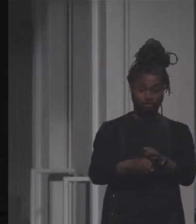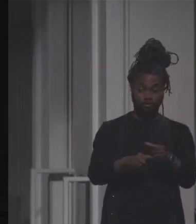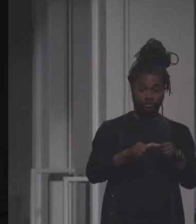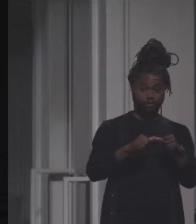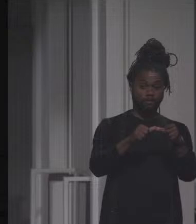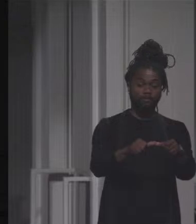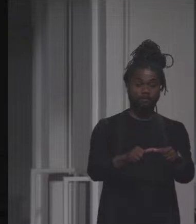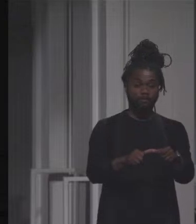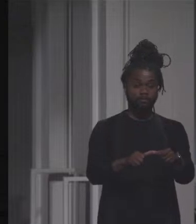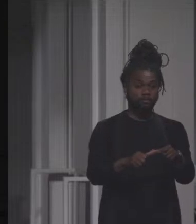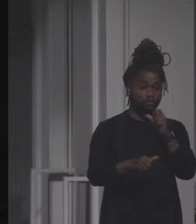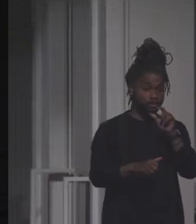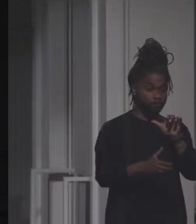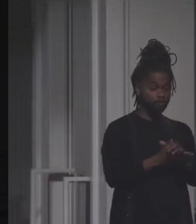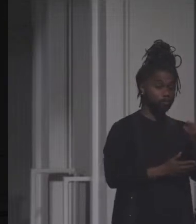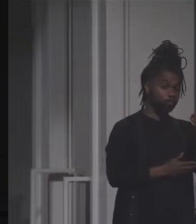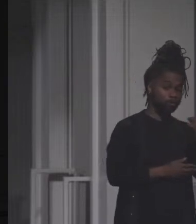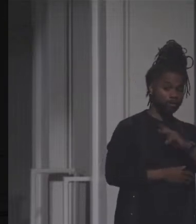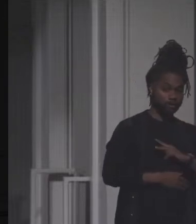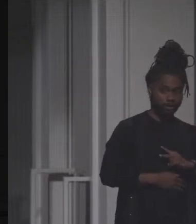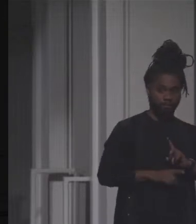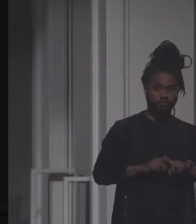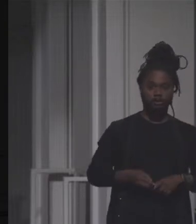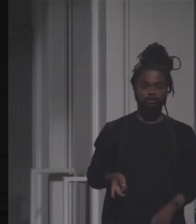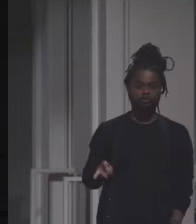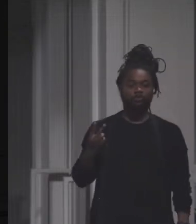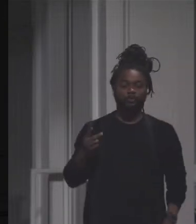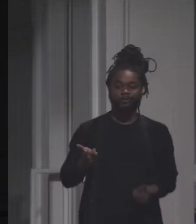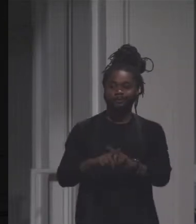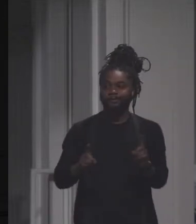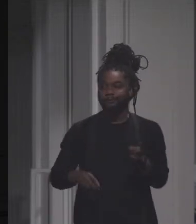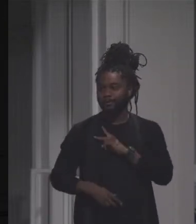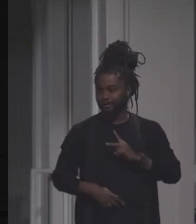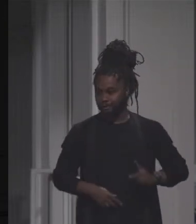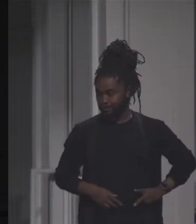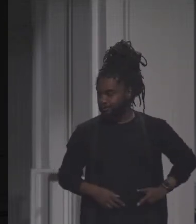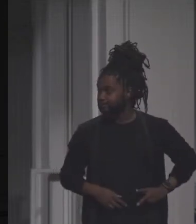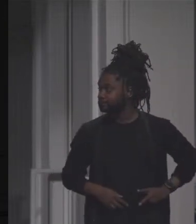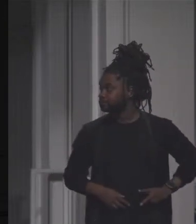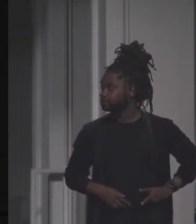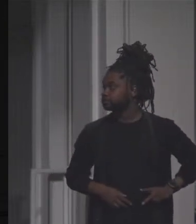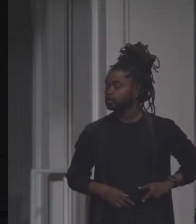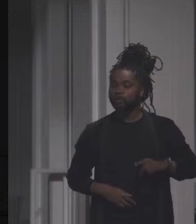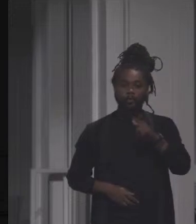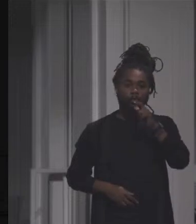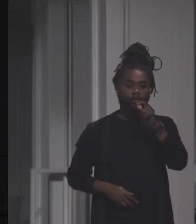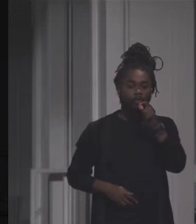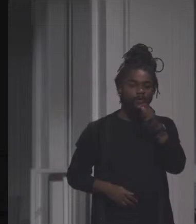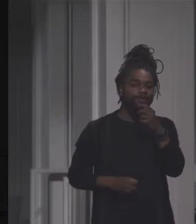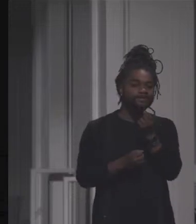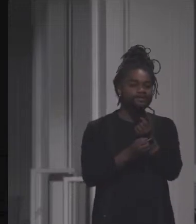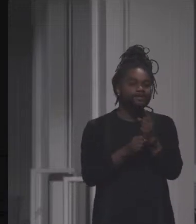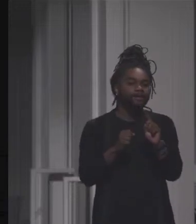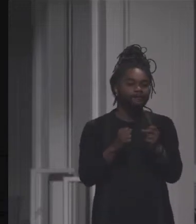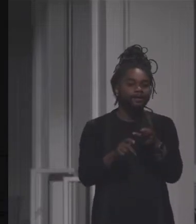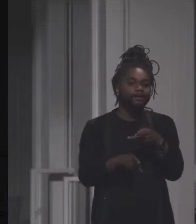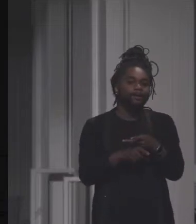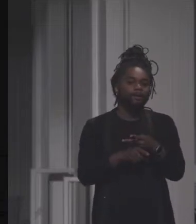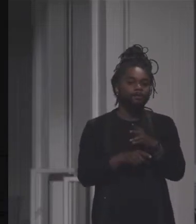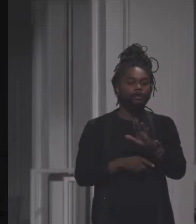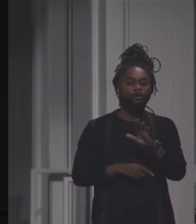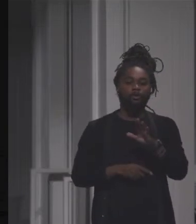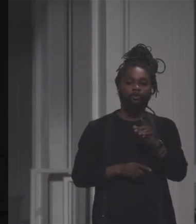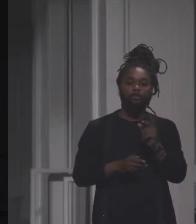not just to one king, but to two different kings, who preserved the glory of